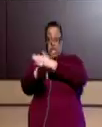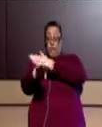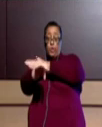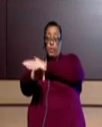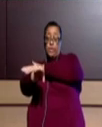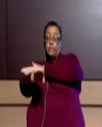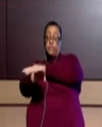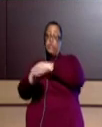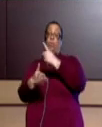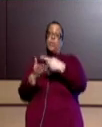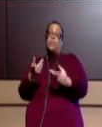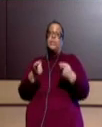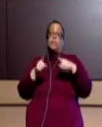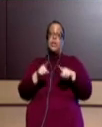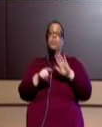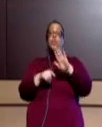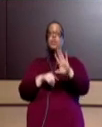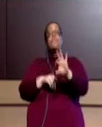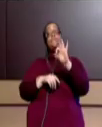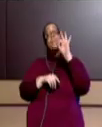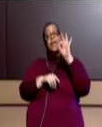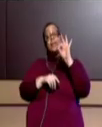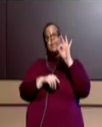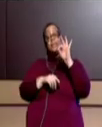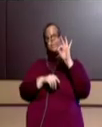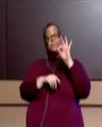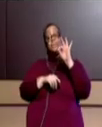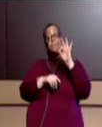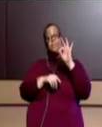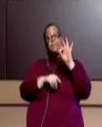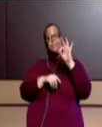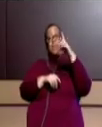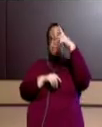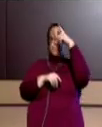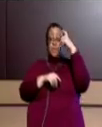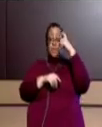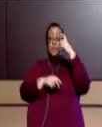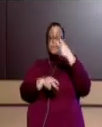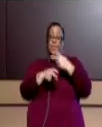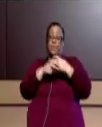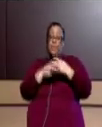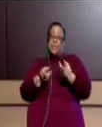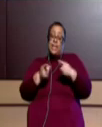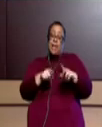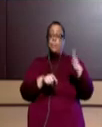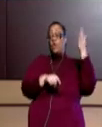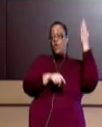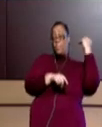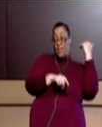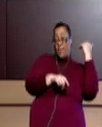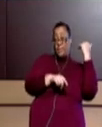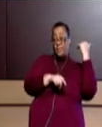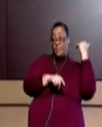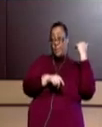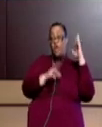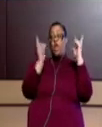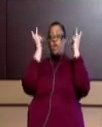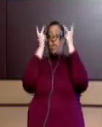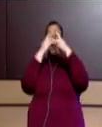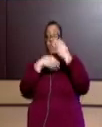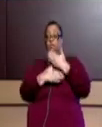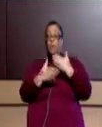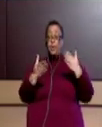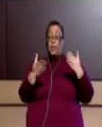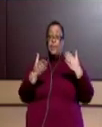is what's happening. You're finding that because of untriggered traumas and things like that, and people are facing themselves, the worst part